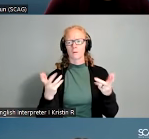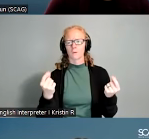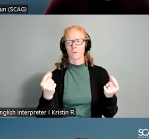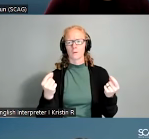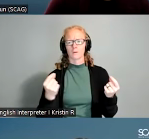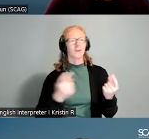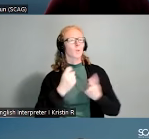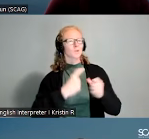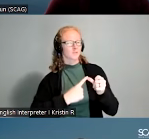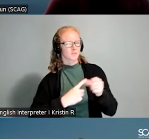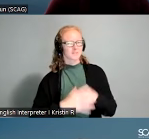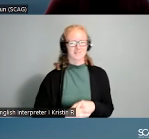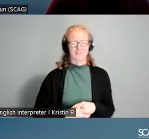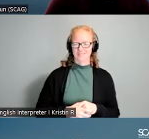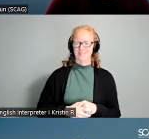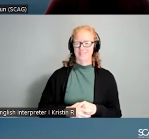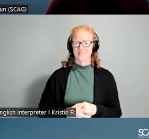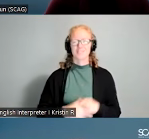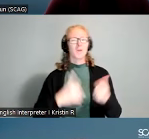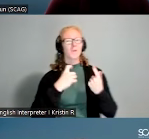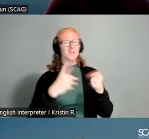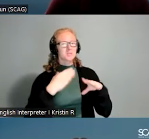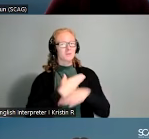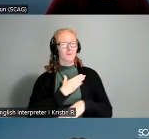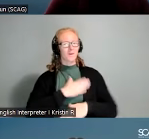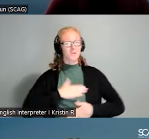We have questions first. Okay, we do questions first before we have some fun.